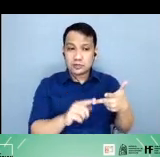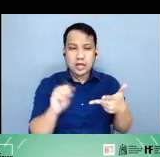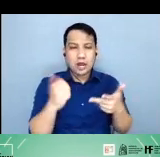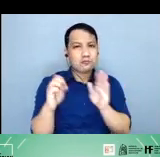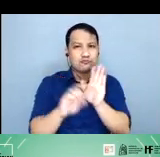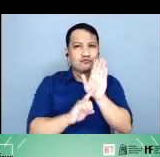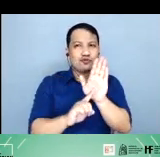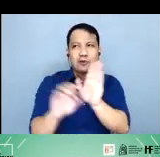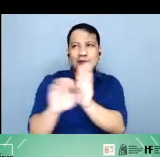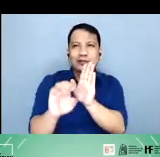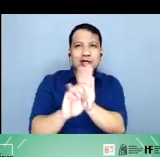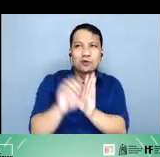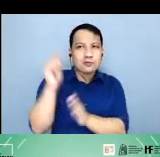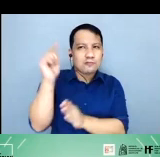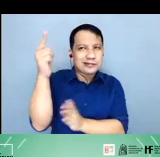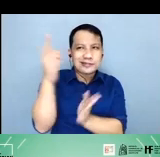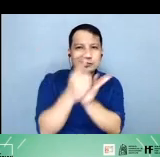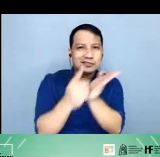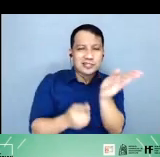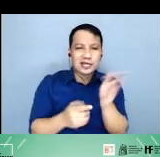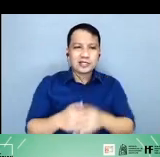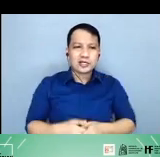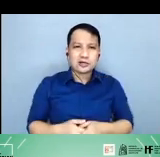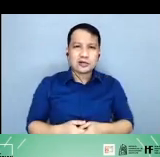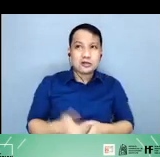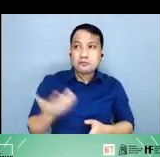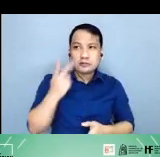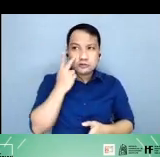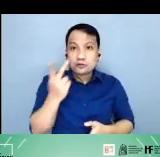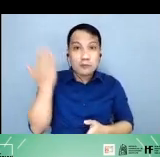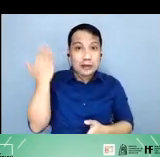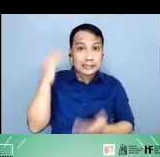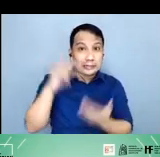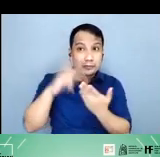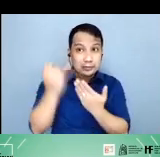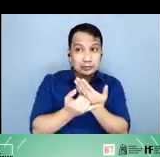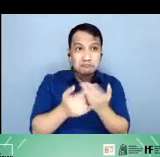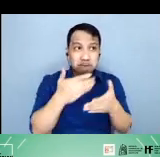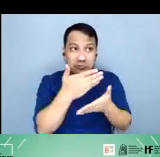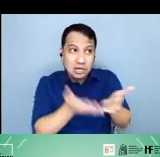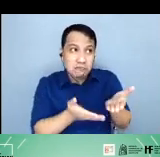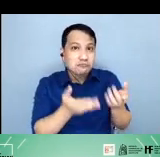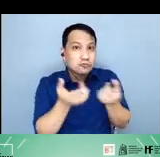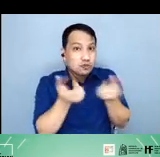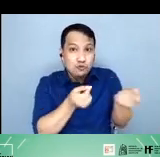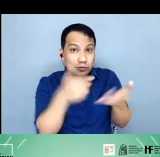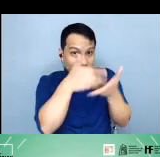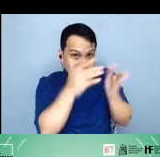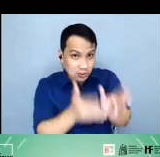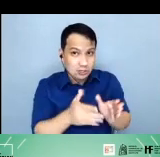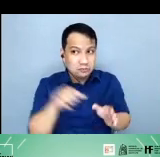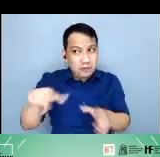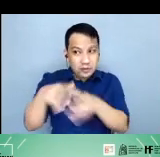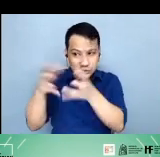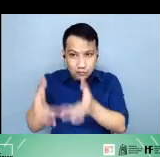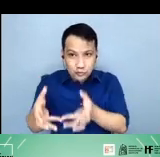design. So we want to look at some existing projects, some done even by students, products around the world, and some products here locally